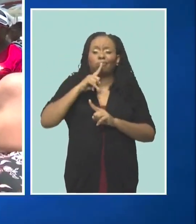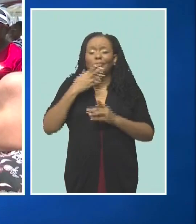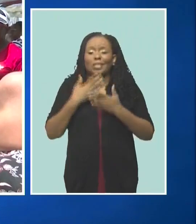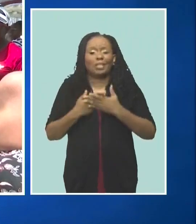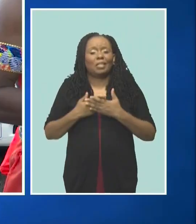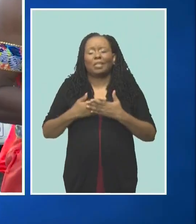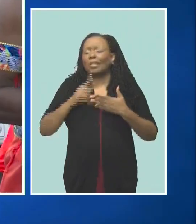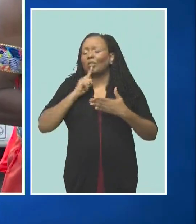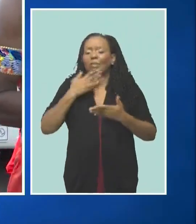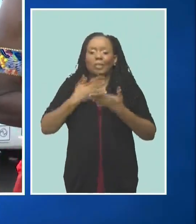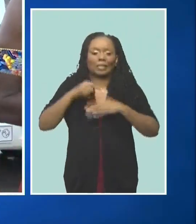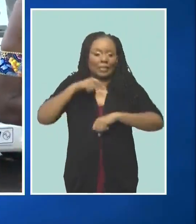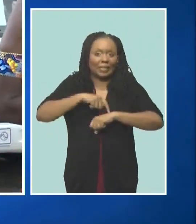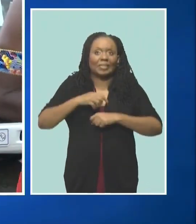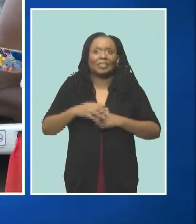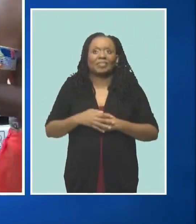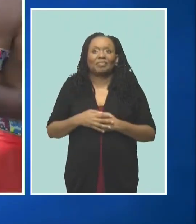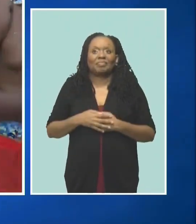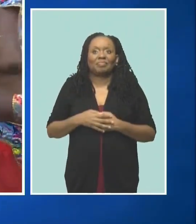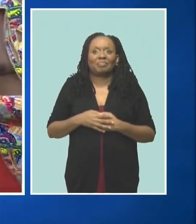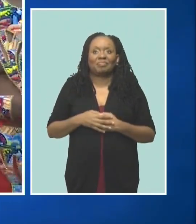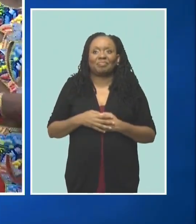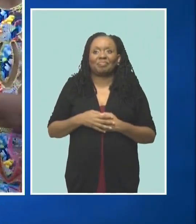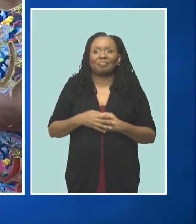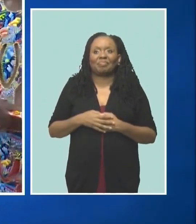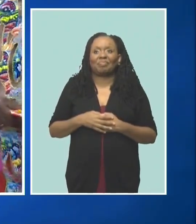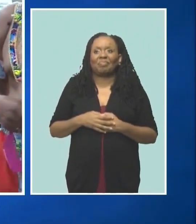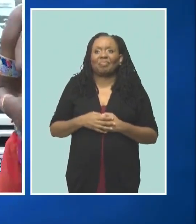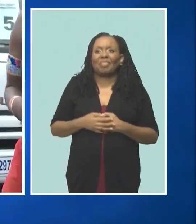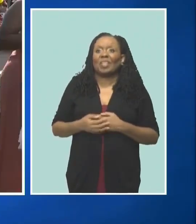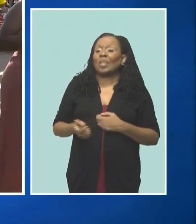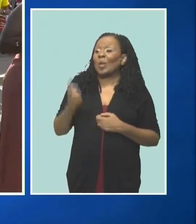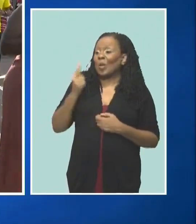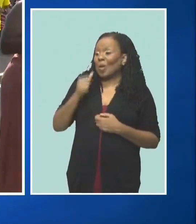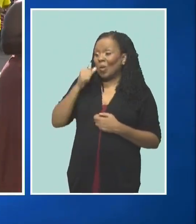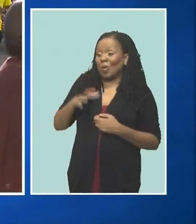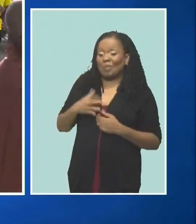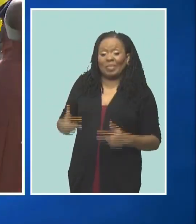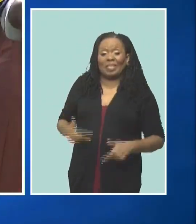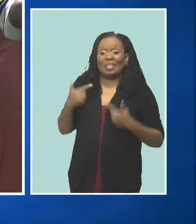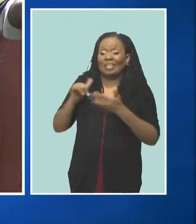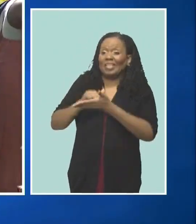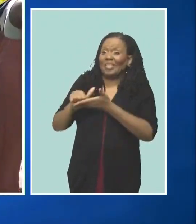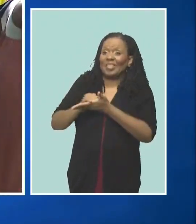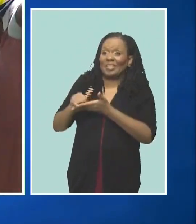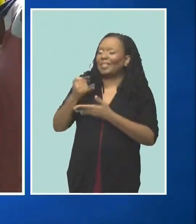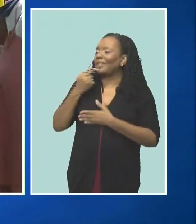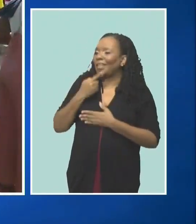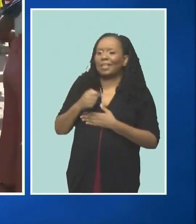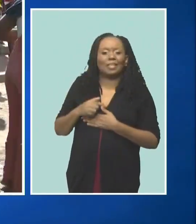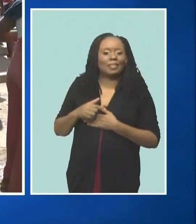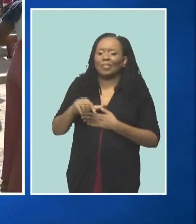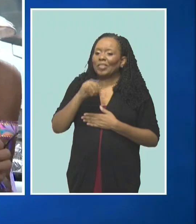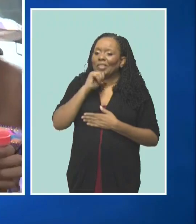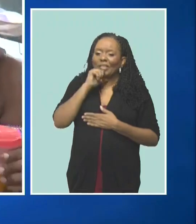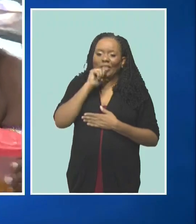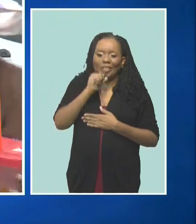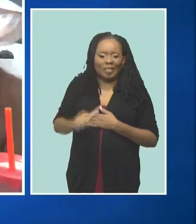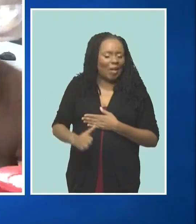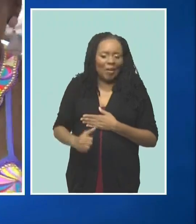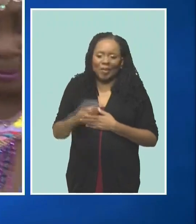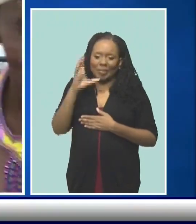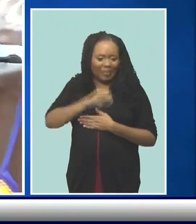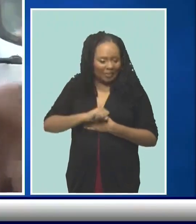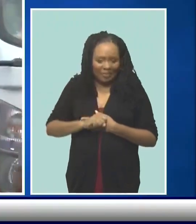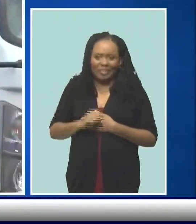time. Barbadian national Cora Robinson, who lives in New York, says there was no way she would have missed Crop Over 50. I'm enjoying